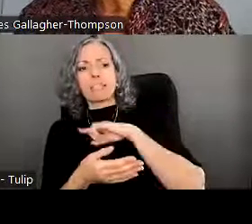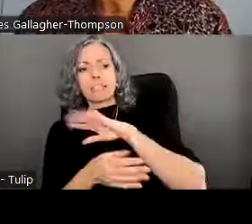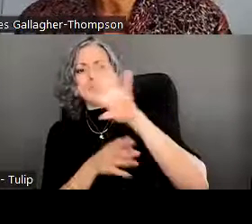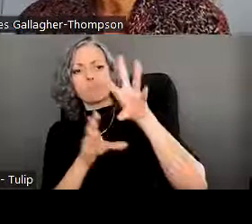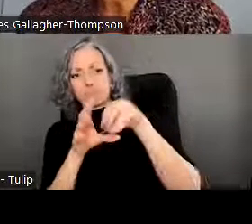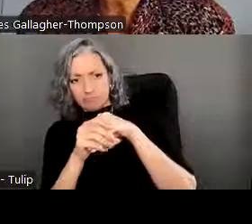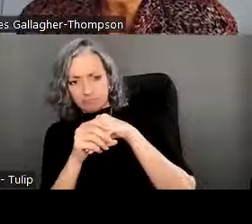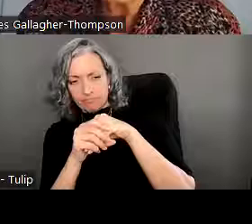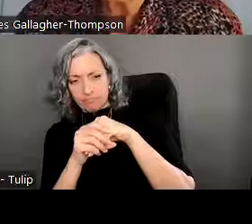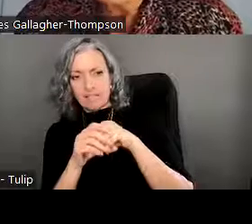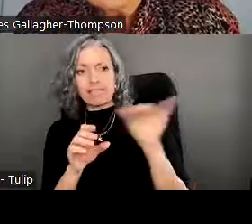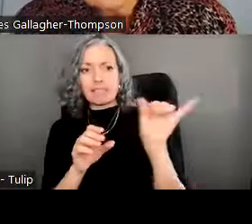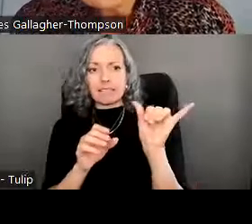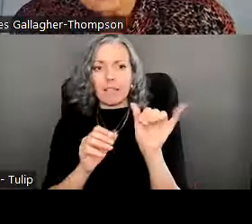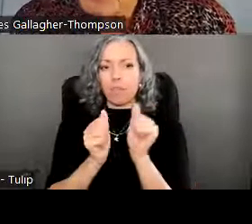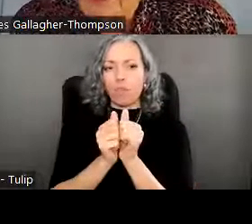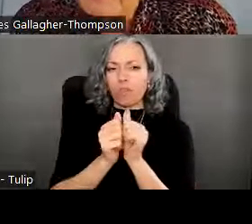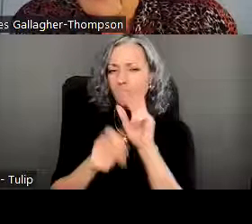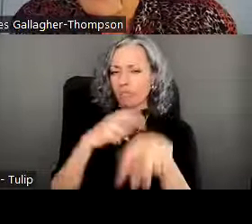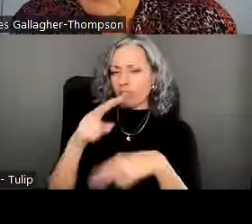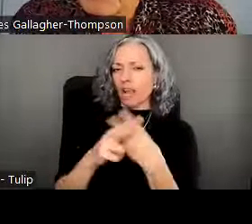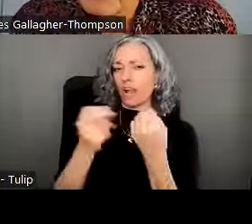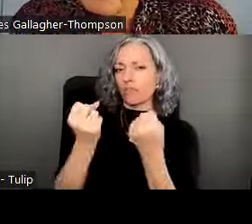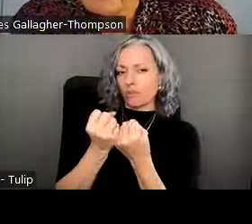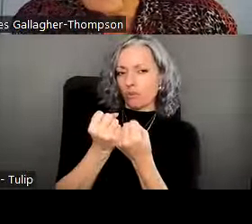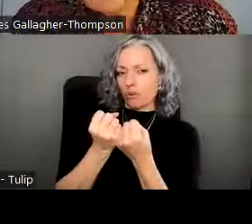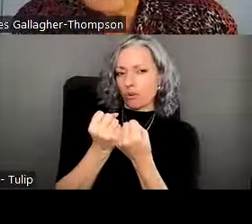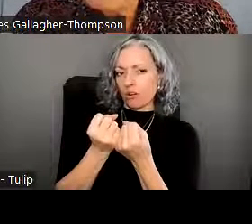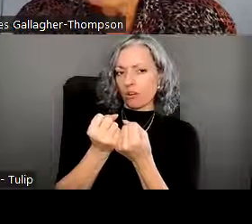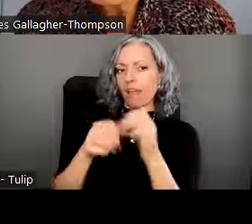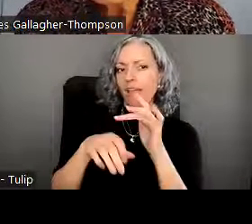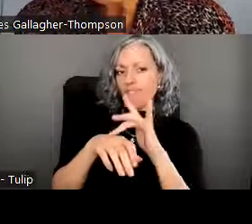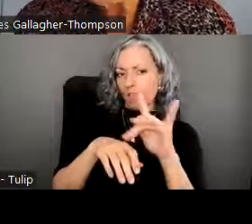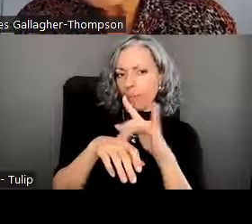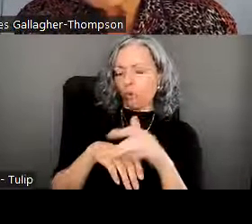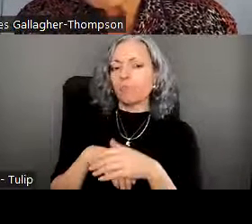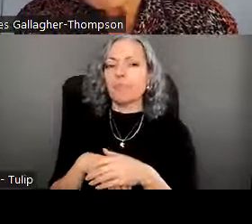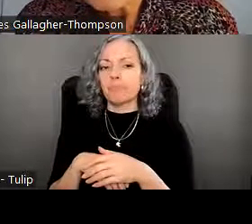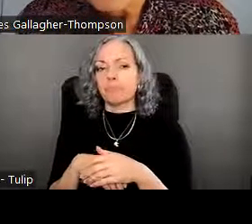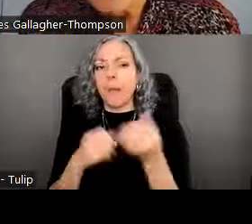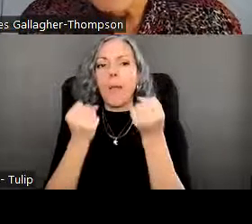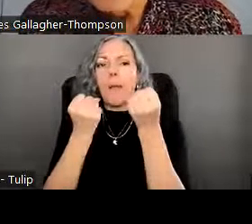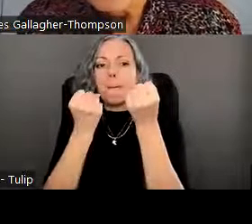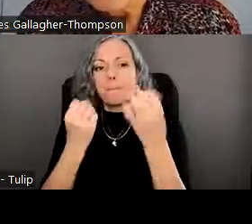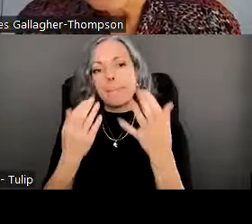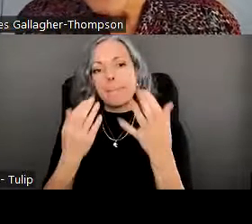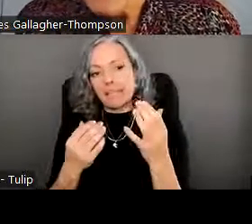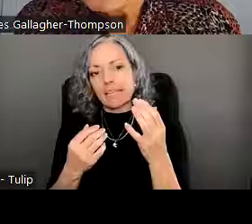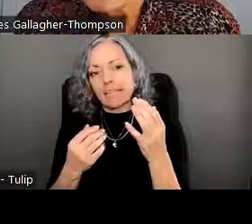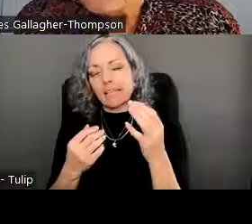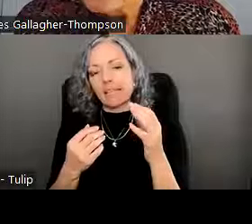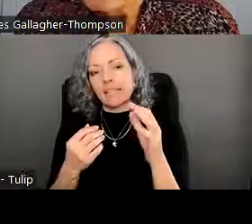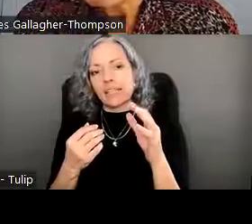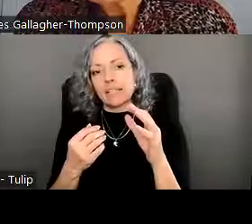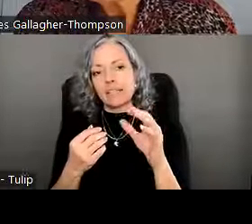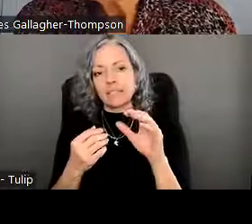interventions. Similarly, the kinds of support available. So many of the South Asian Indian clients